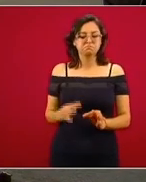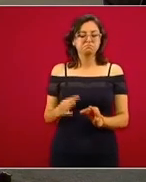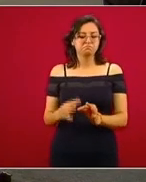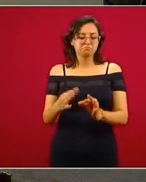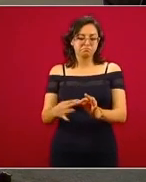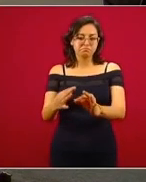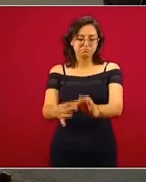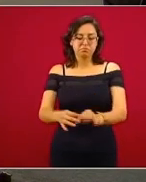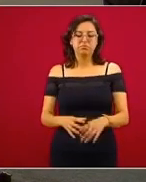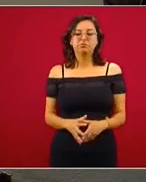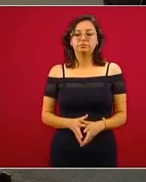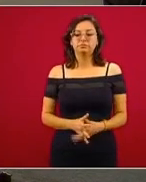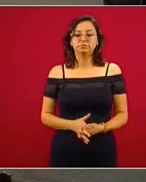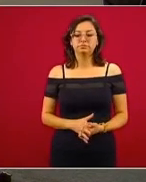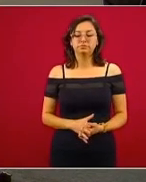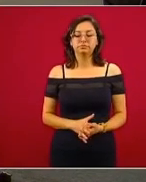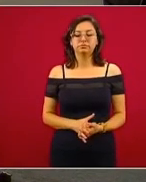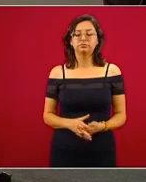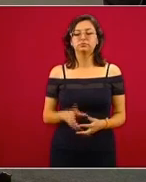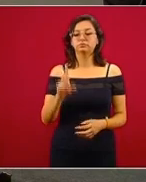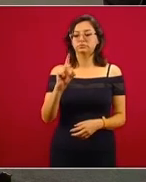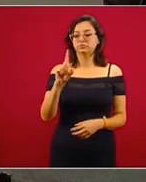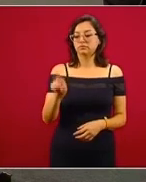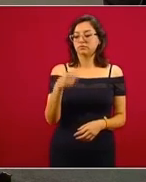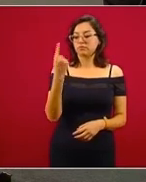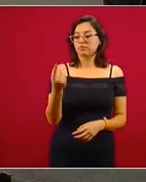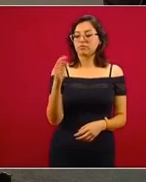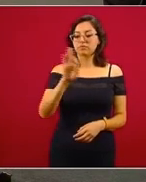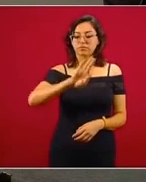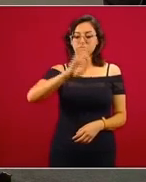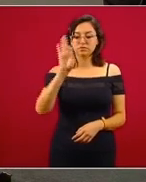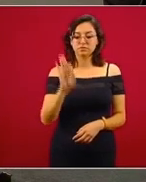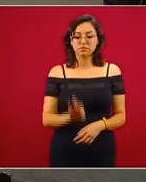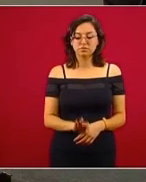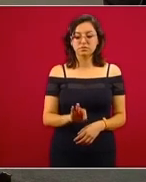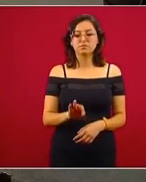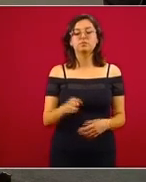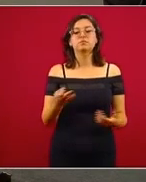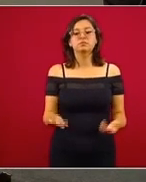for several days we've had the vast majority of these hospitals